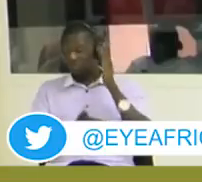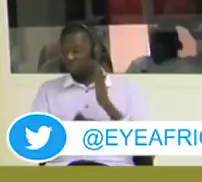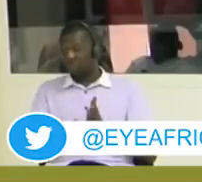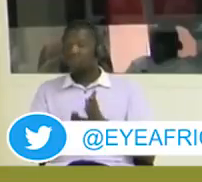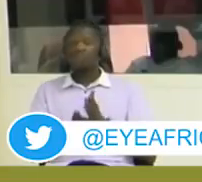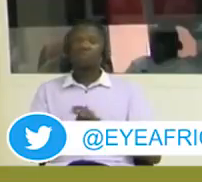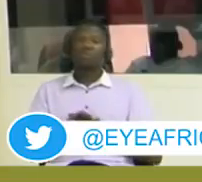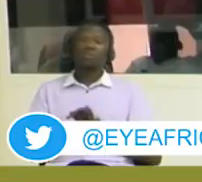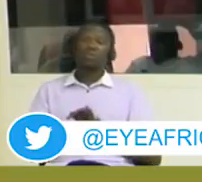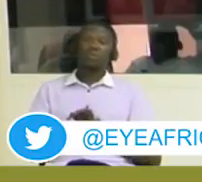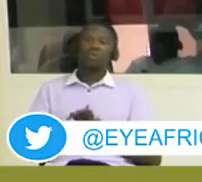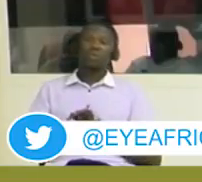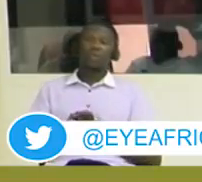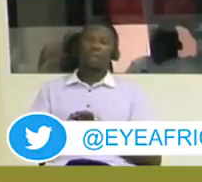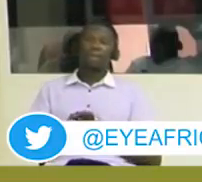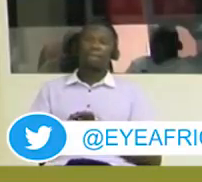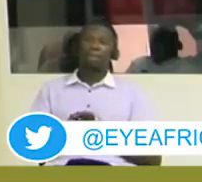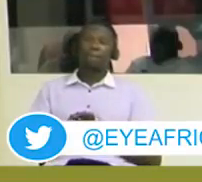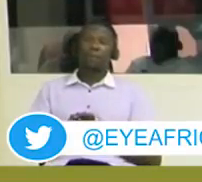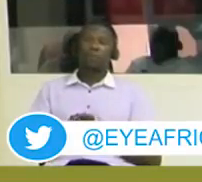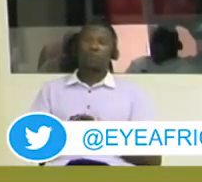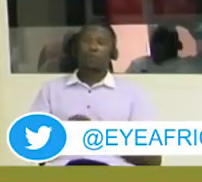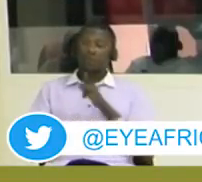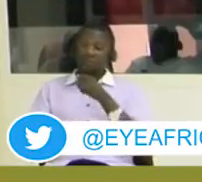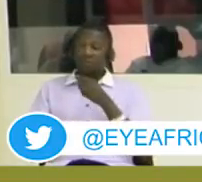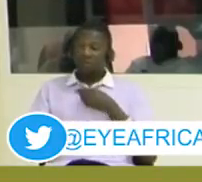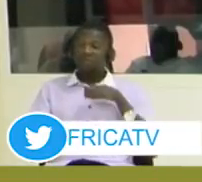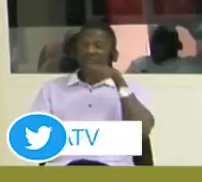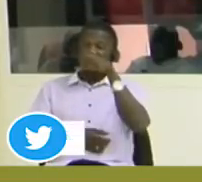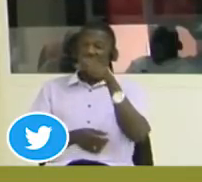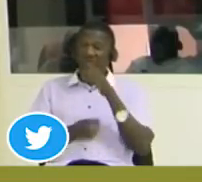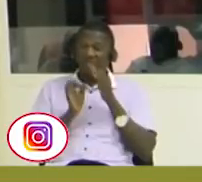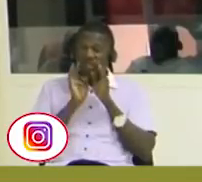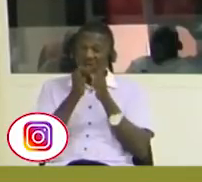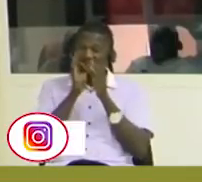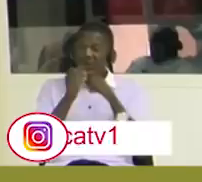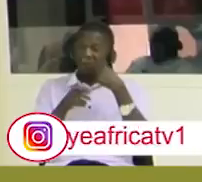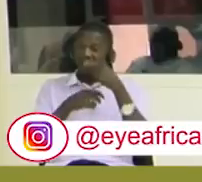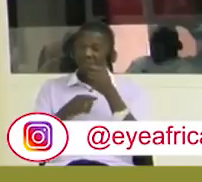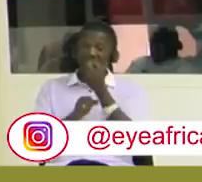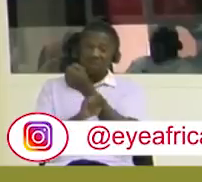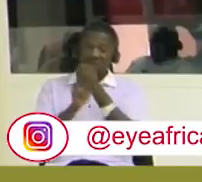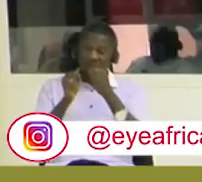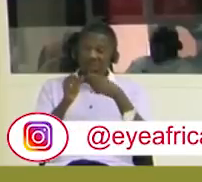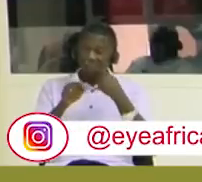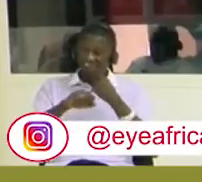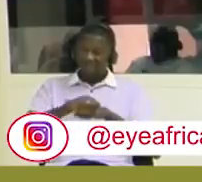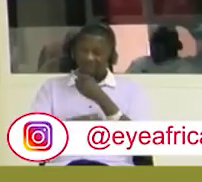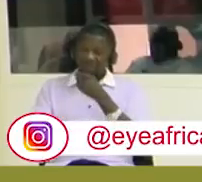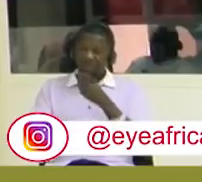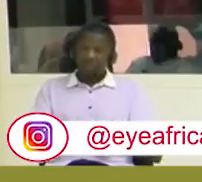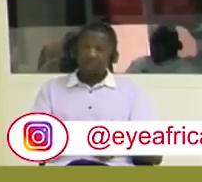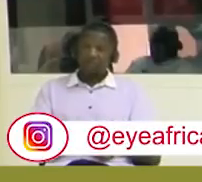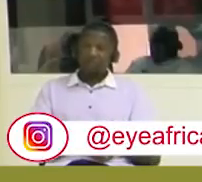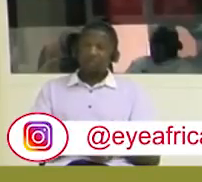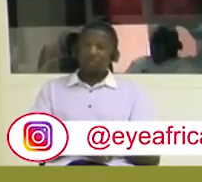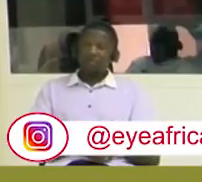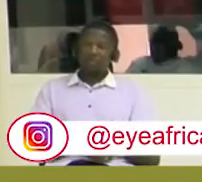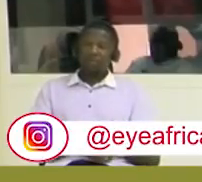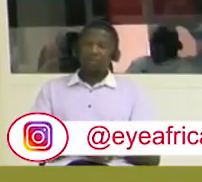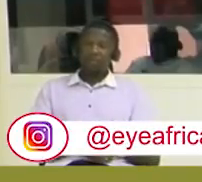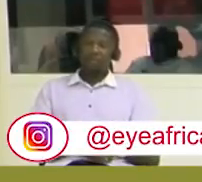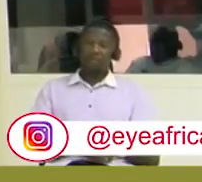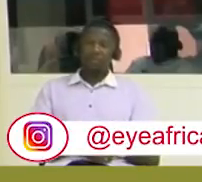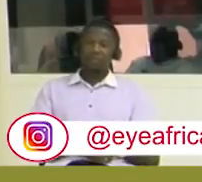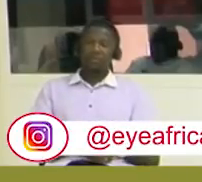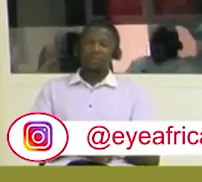Would this be a false description of the situation at the time? Well, sir,